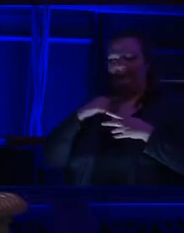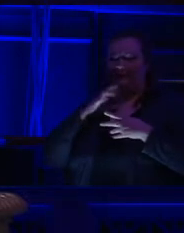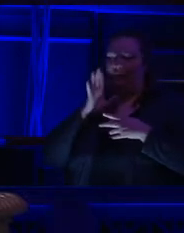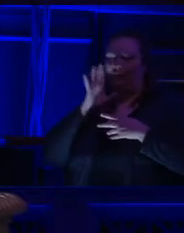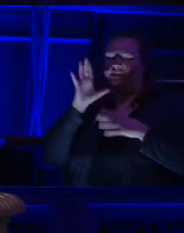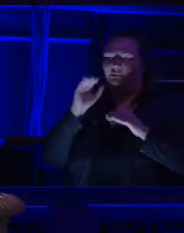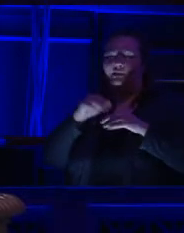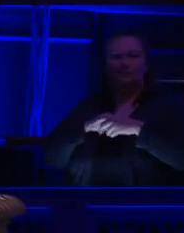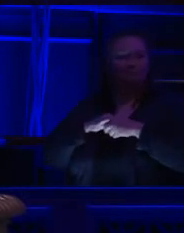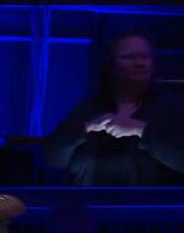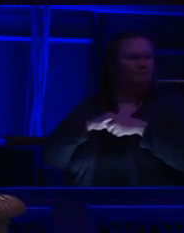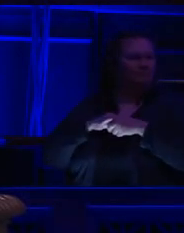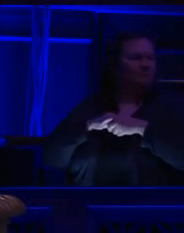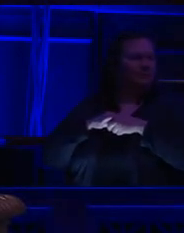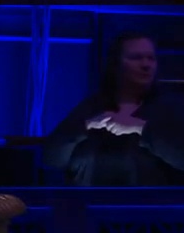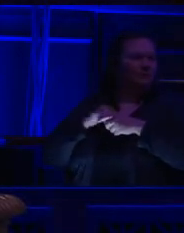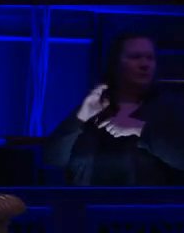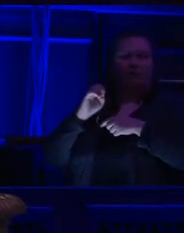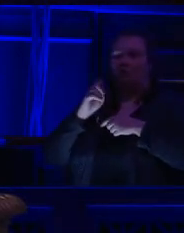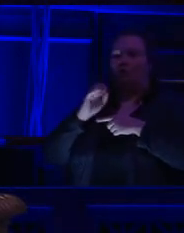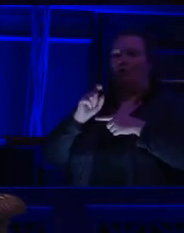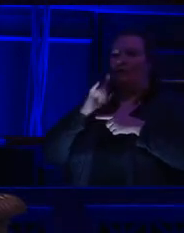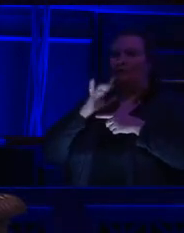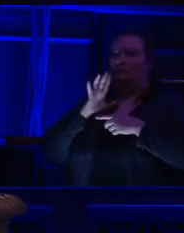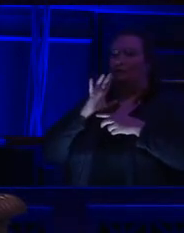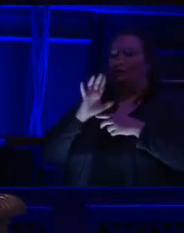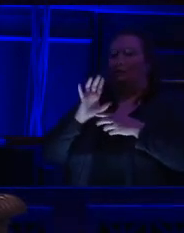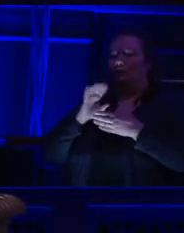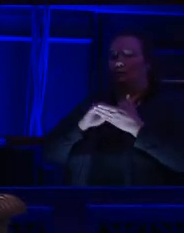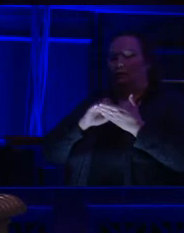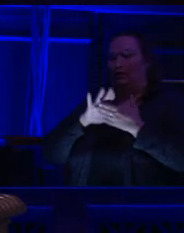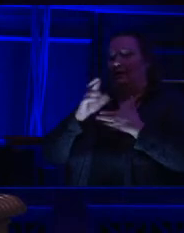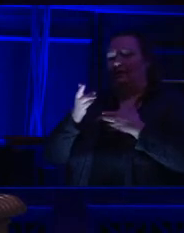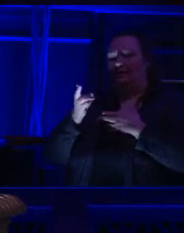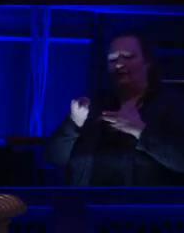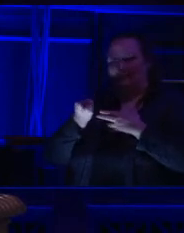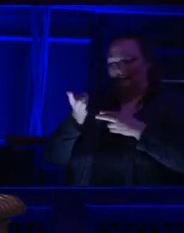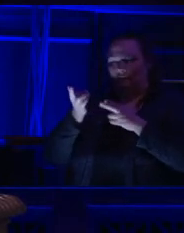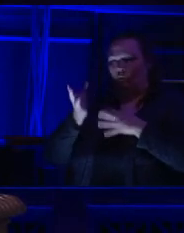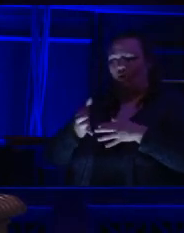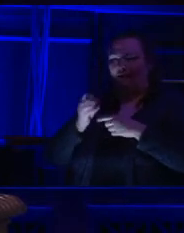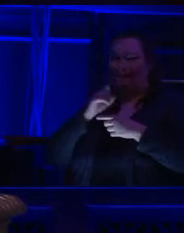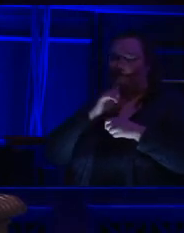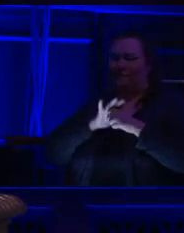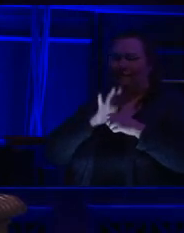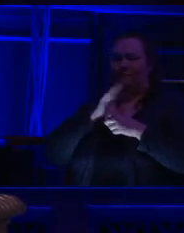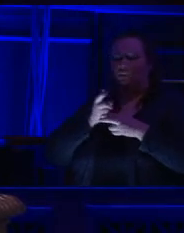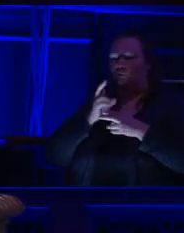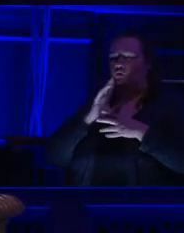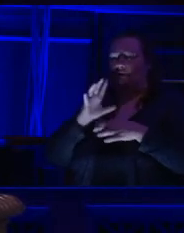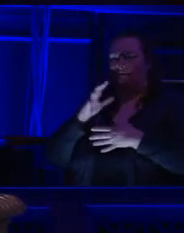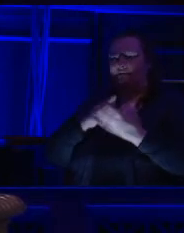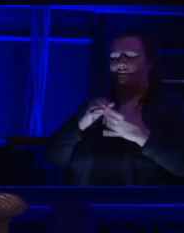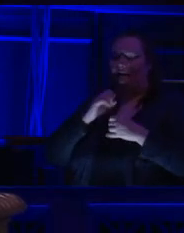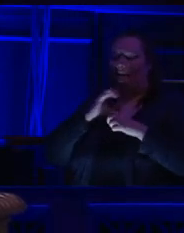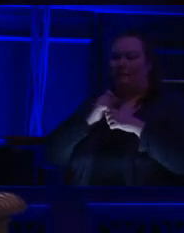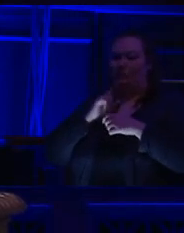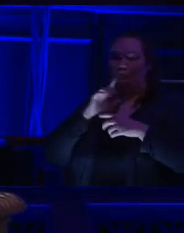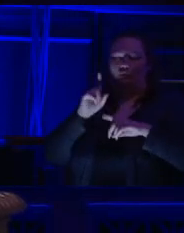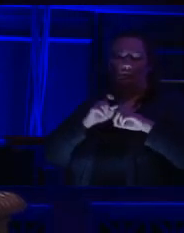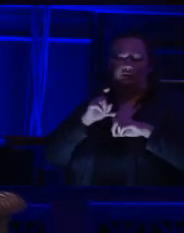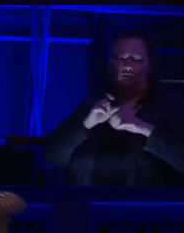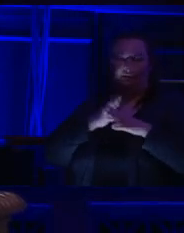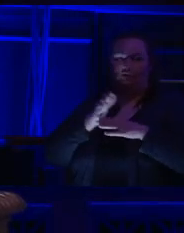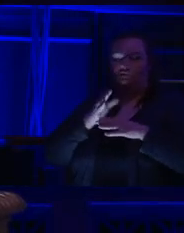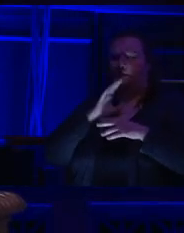expect. Earl is a noted historian who's dedicated to exploring society's major questions at the University